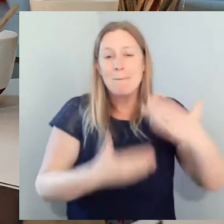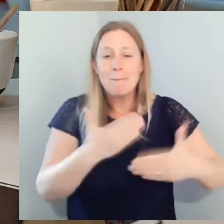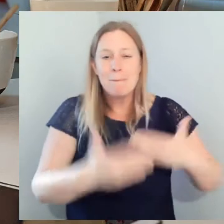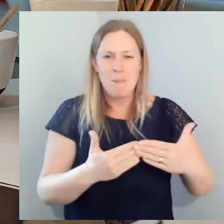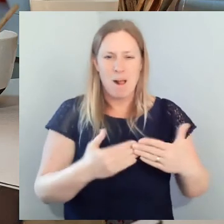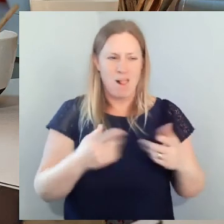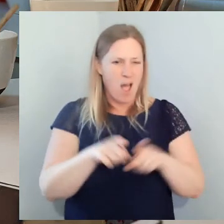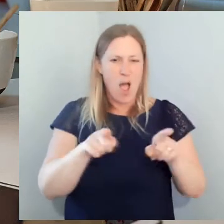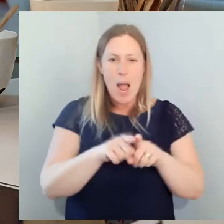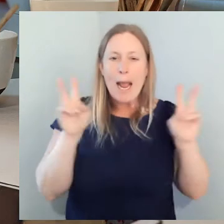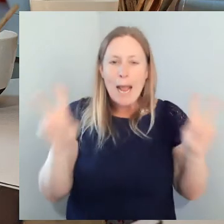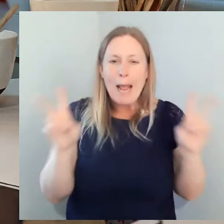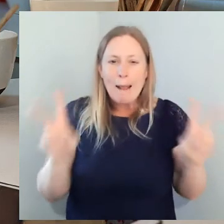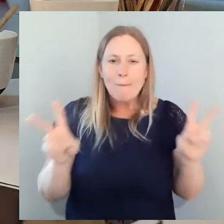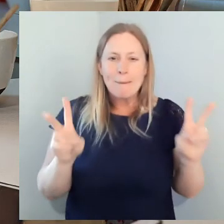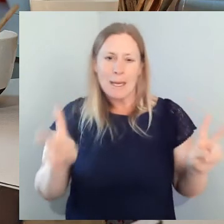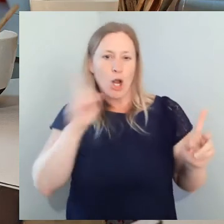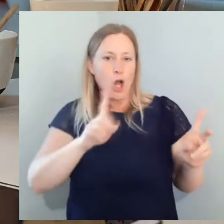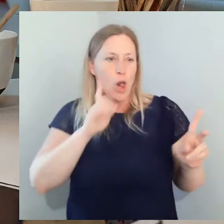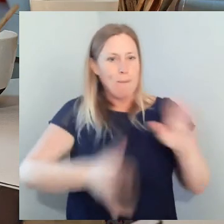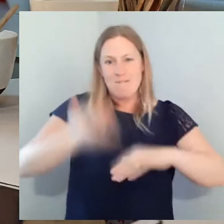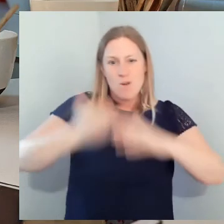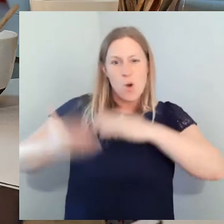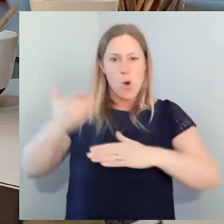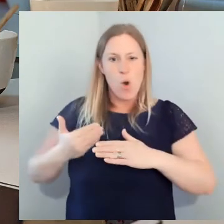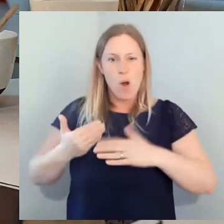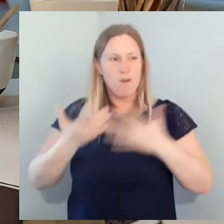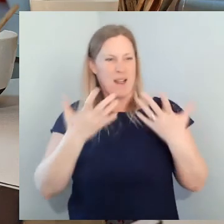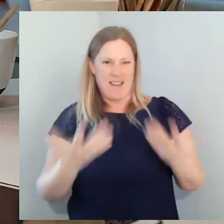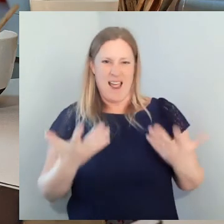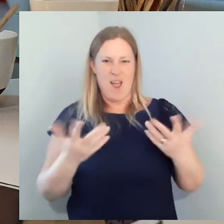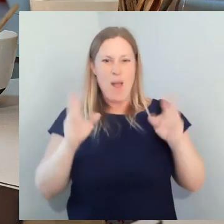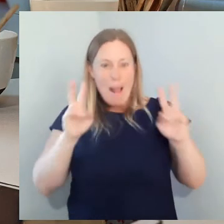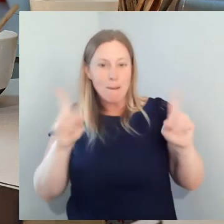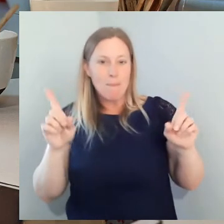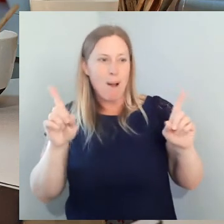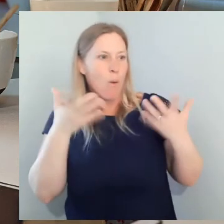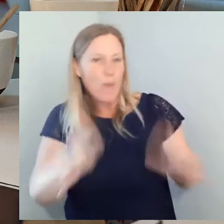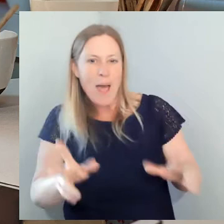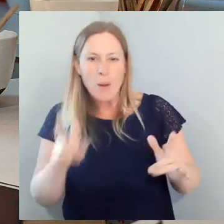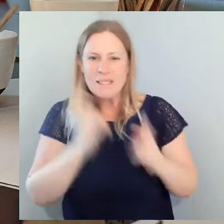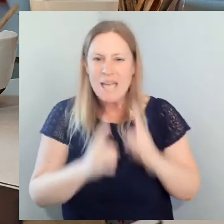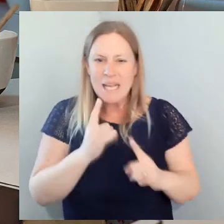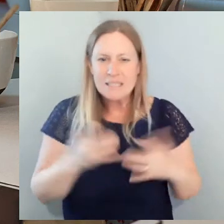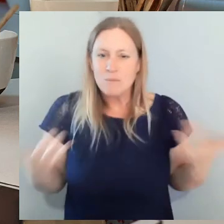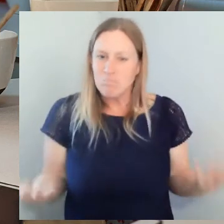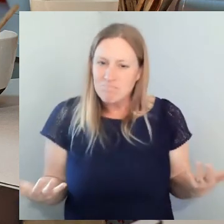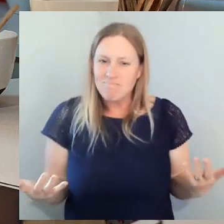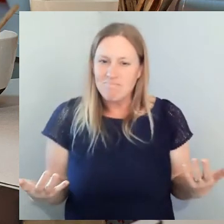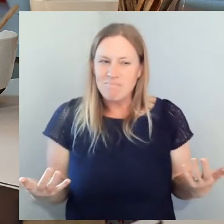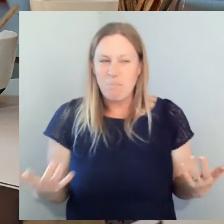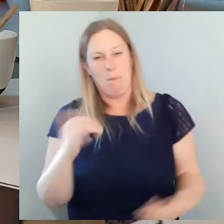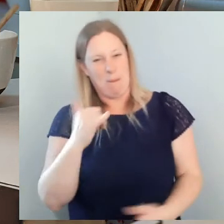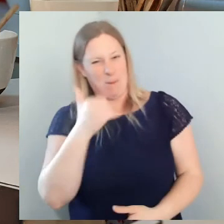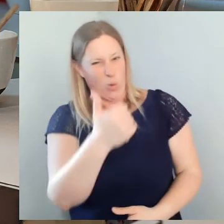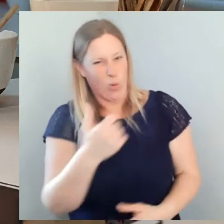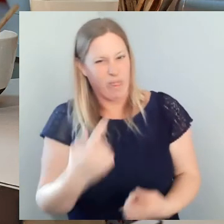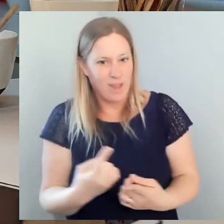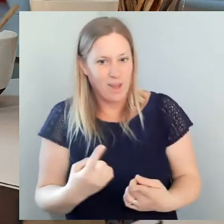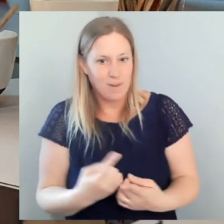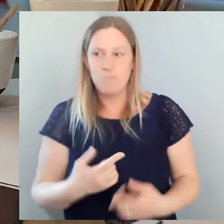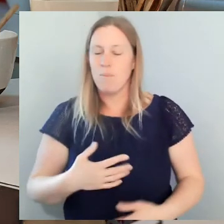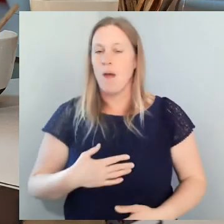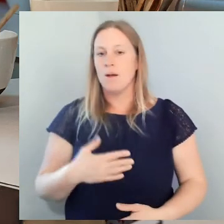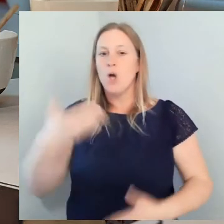of an ageing hippie girl, but without the sex, which perhaps is just as well. This change of identity was